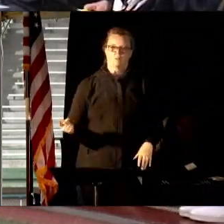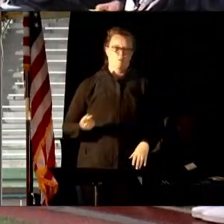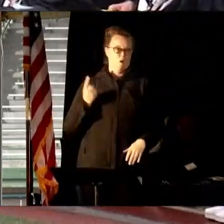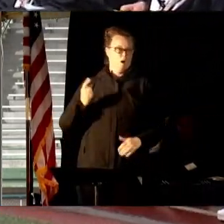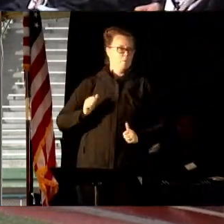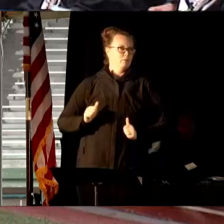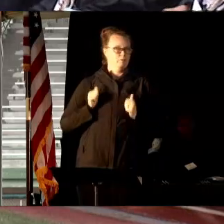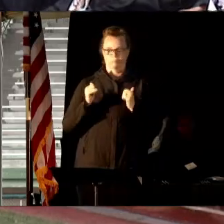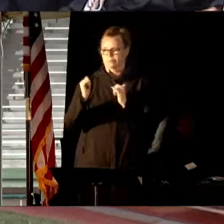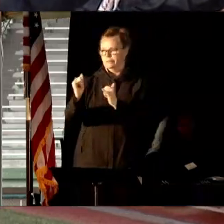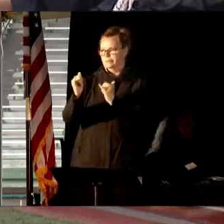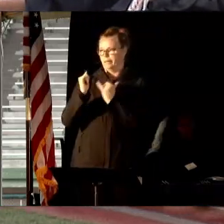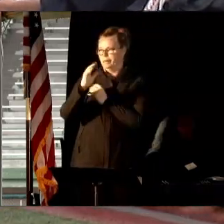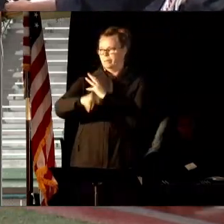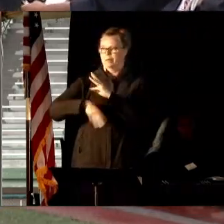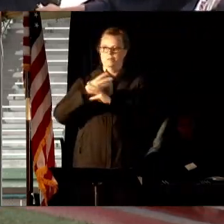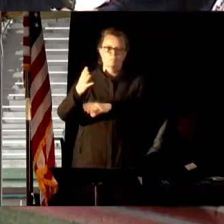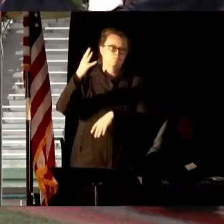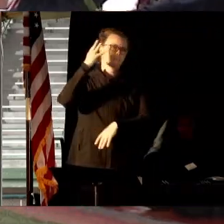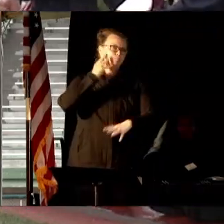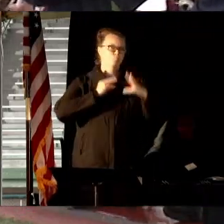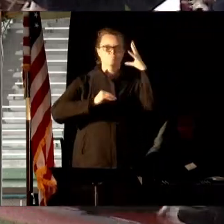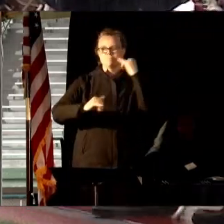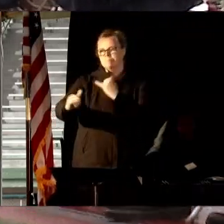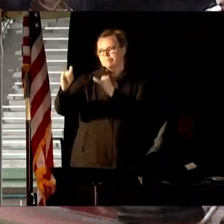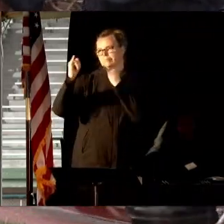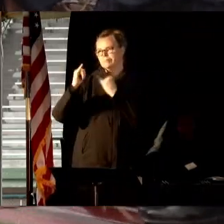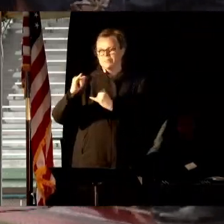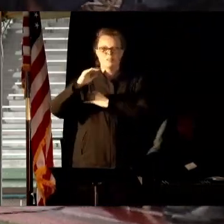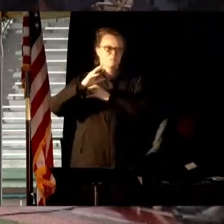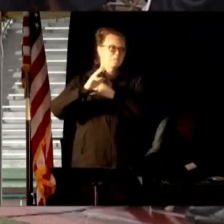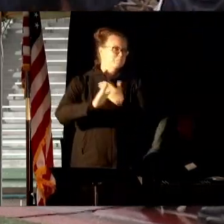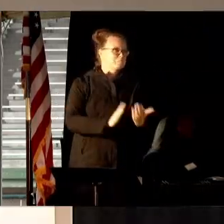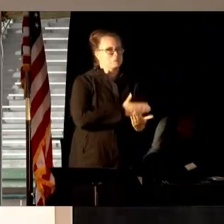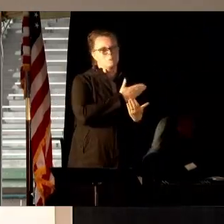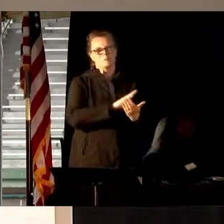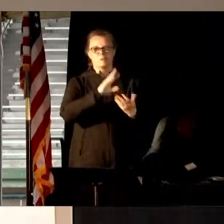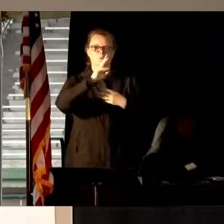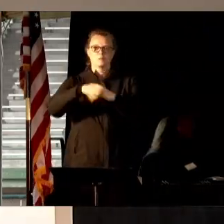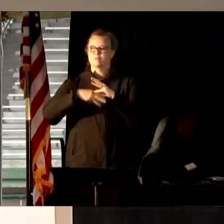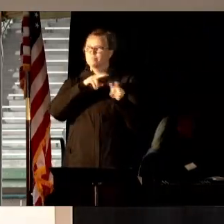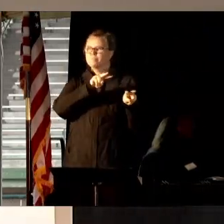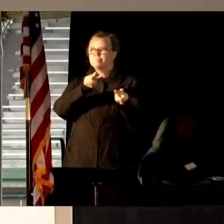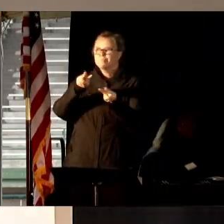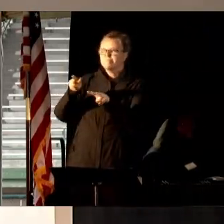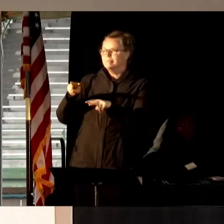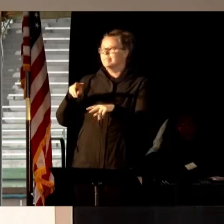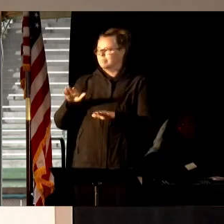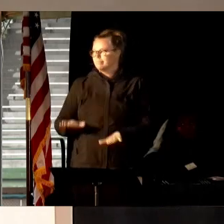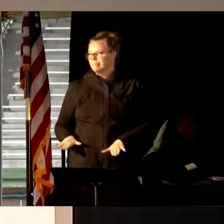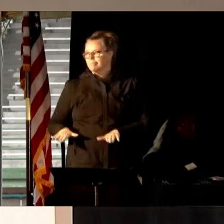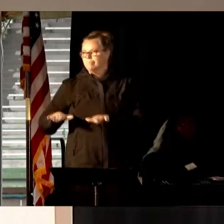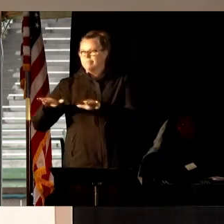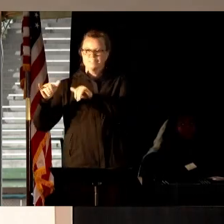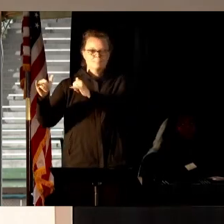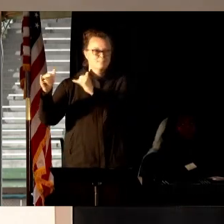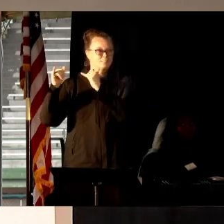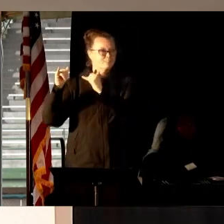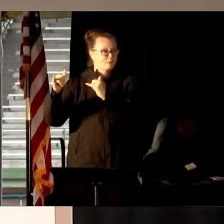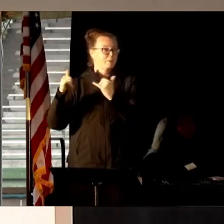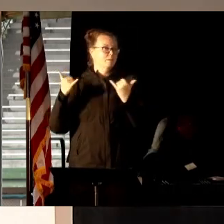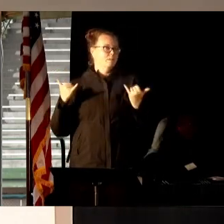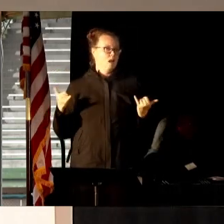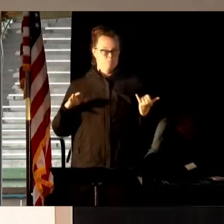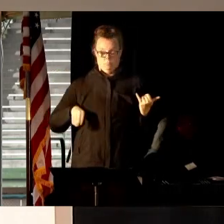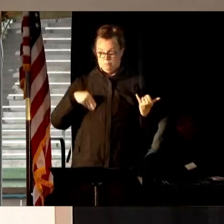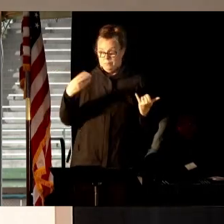similar music, sharing the same experiences, and living through my own set of adverse childhood experiences. I know what I came to do,